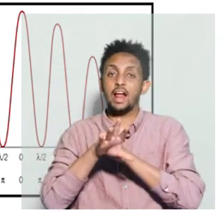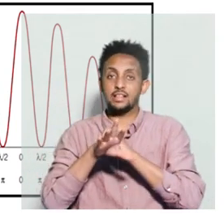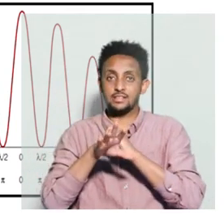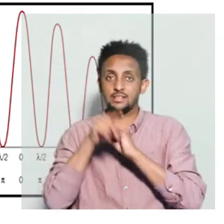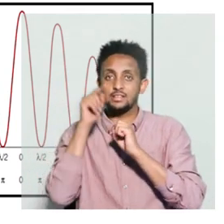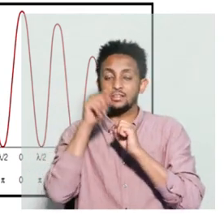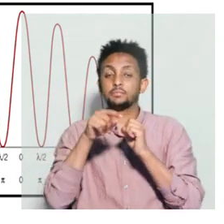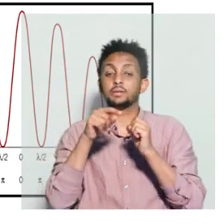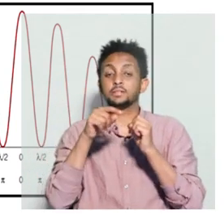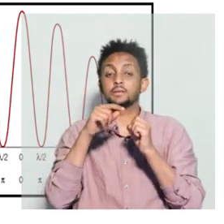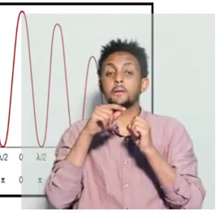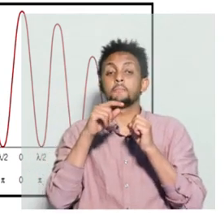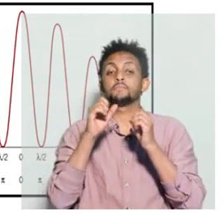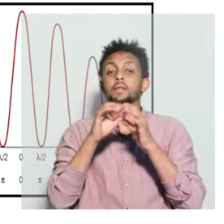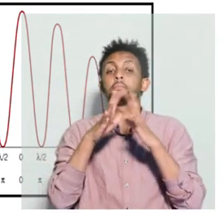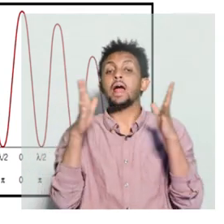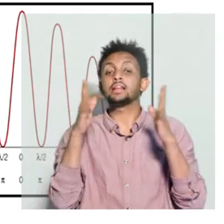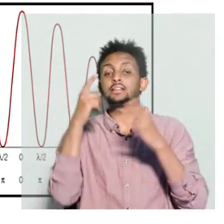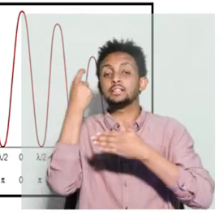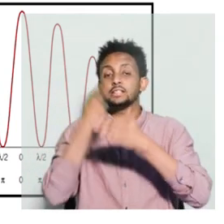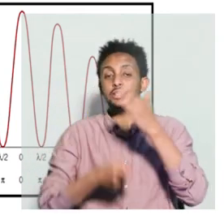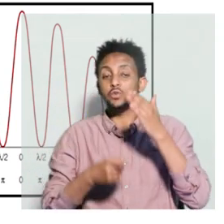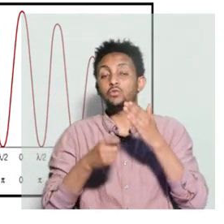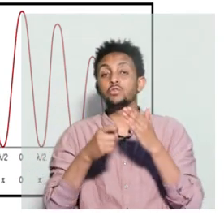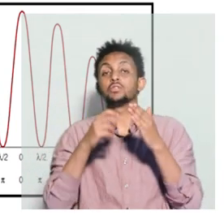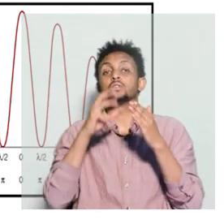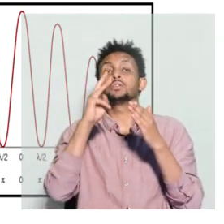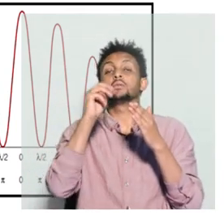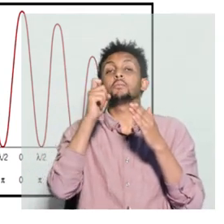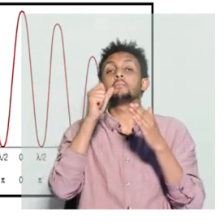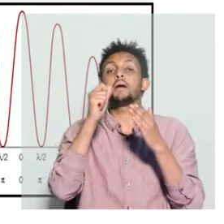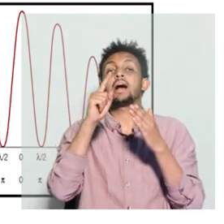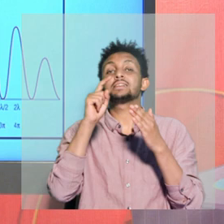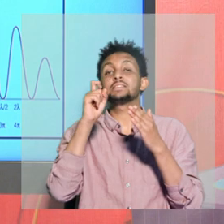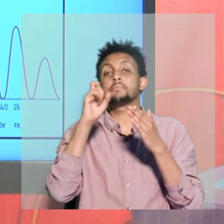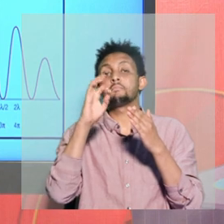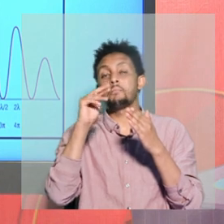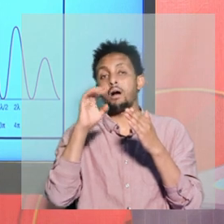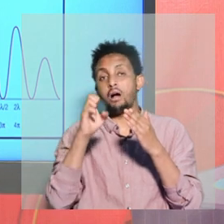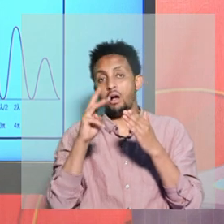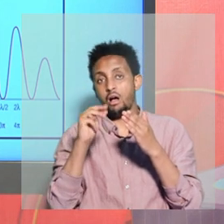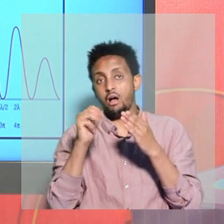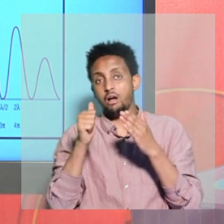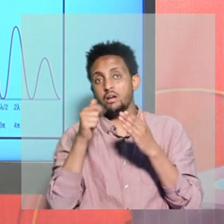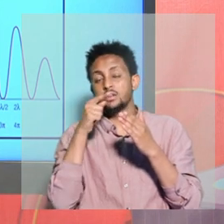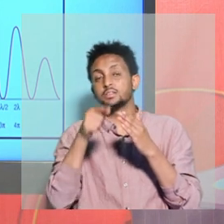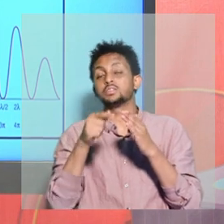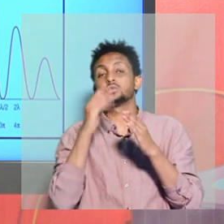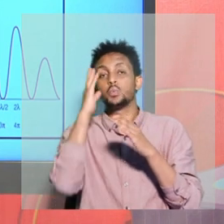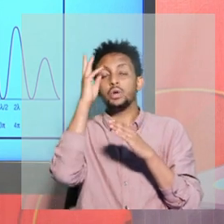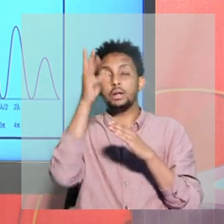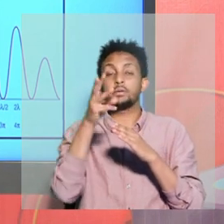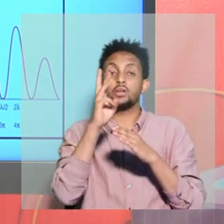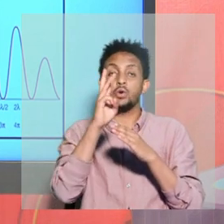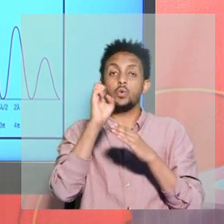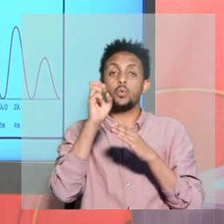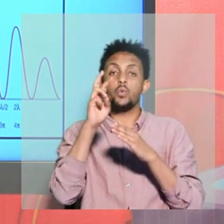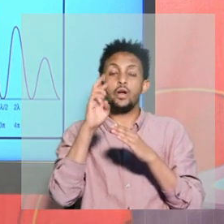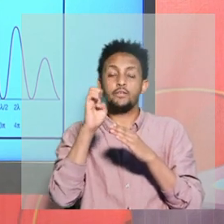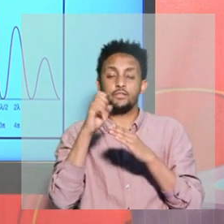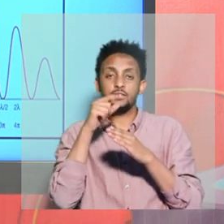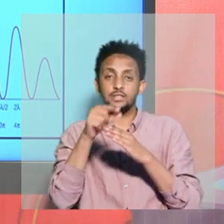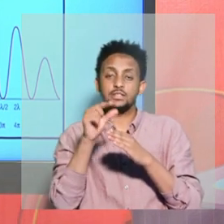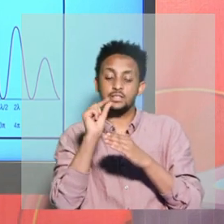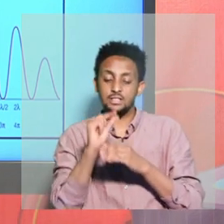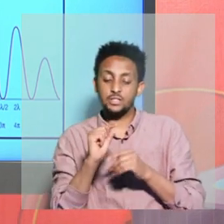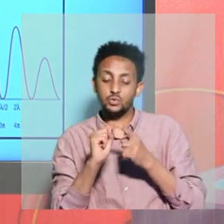whereas the brighter one are the result of constructive interference. In this case, from slit one, there will be a wave like this, and from